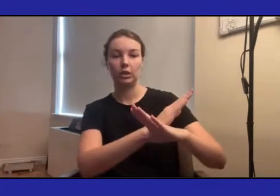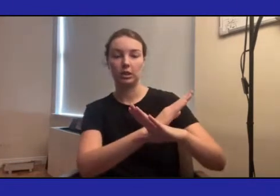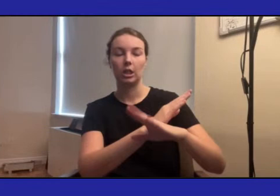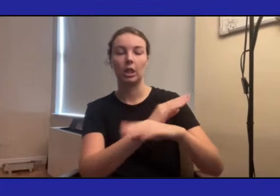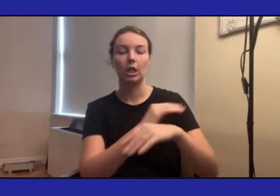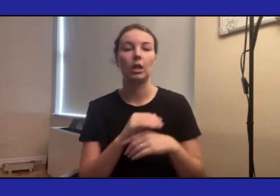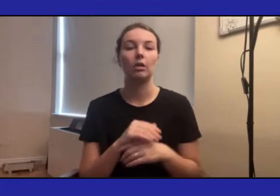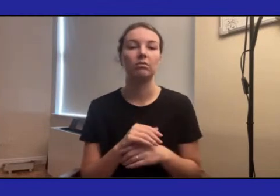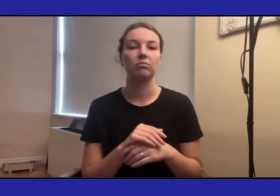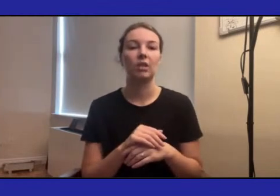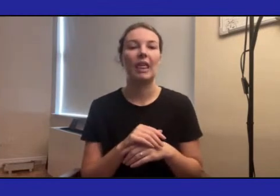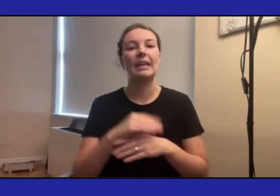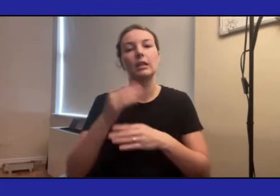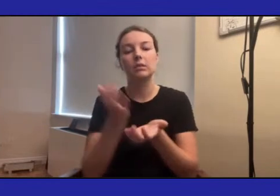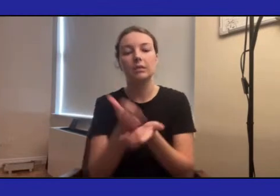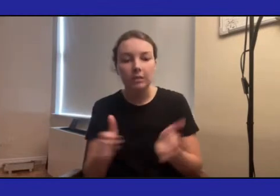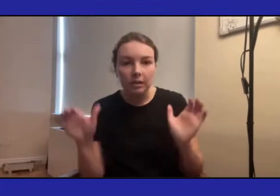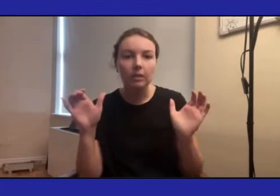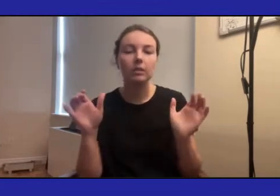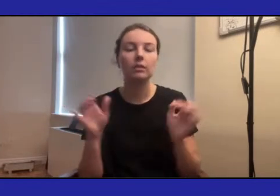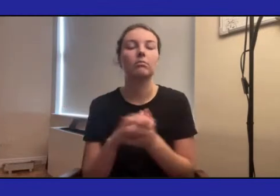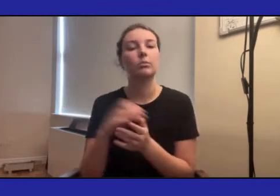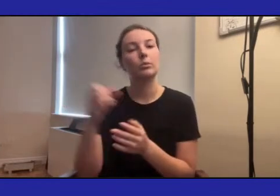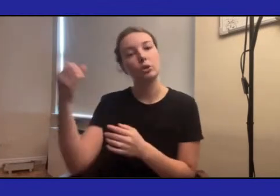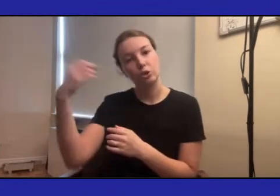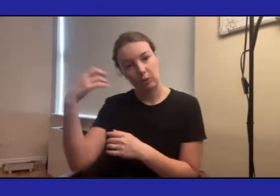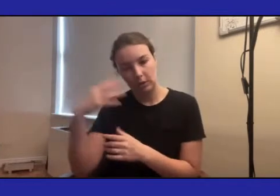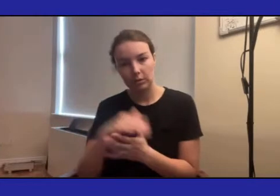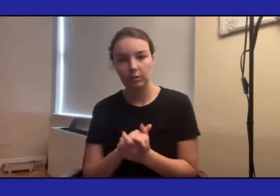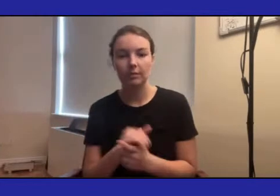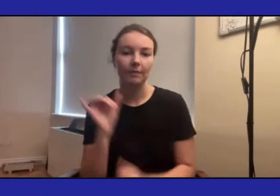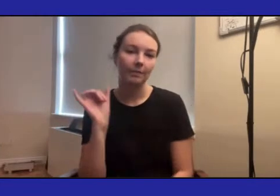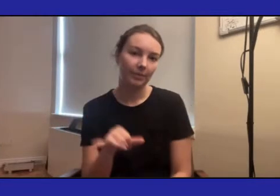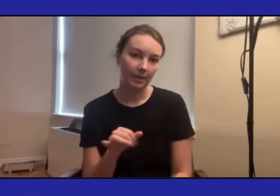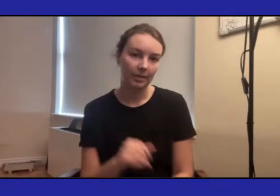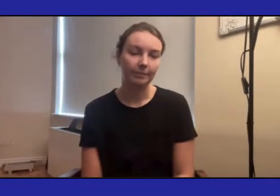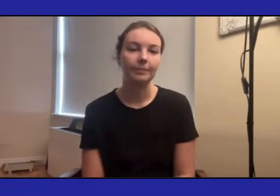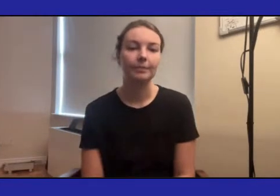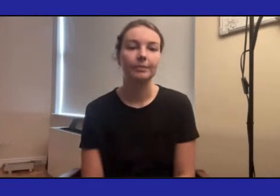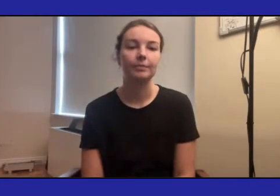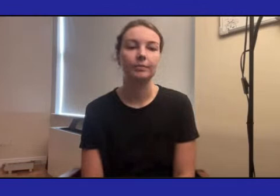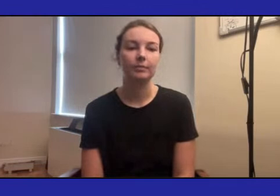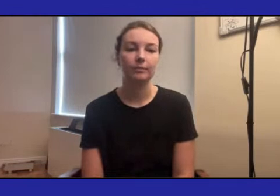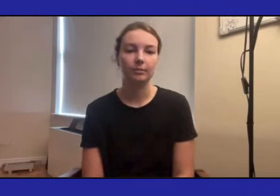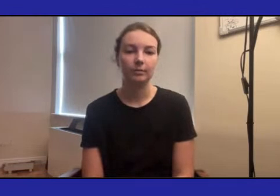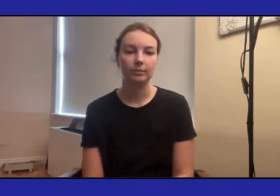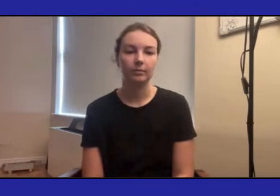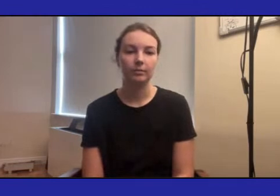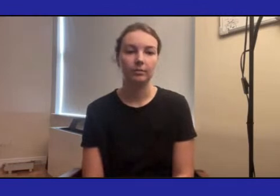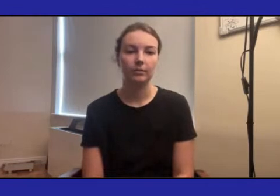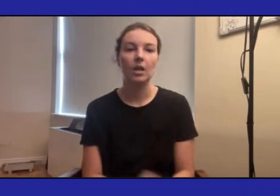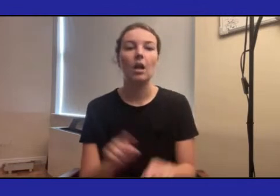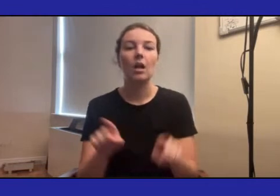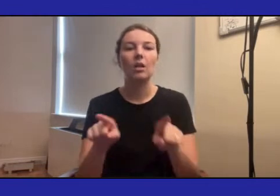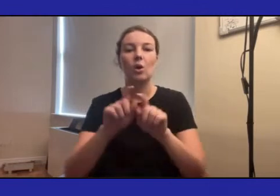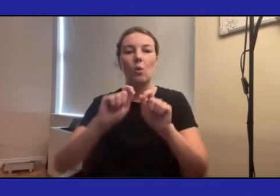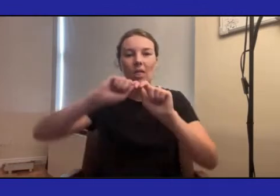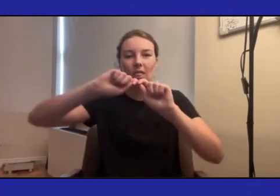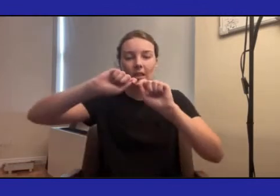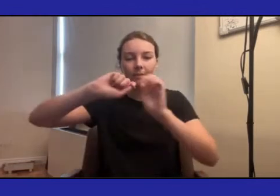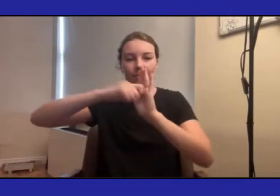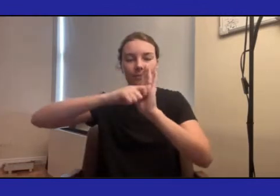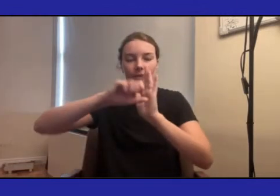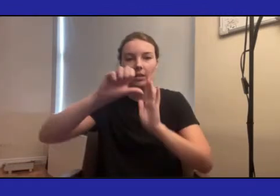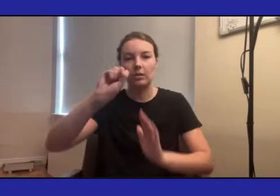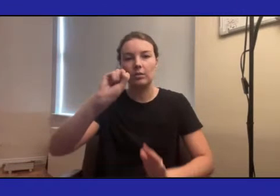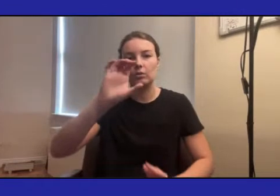and enclosure, also with tamper-proof screws, also to mitigate ligature risk.